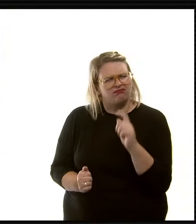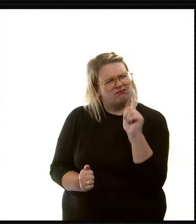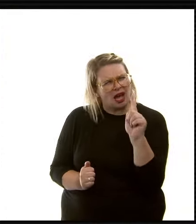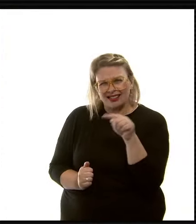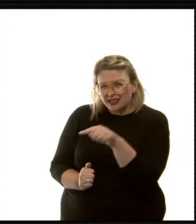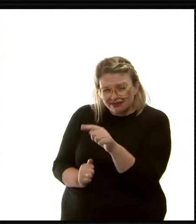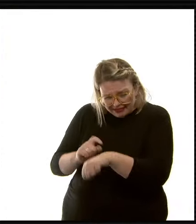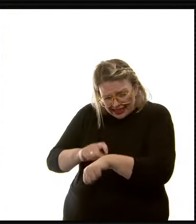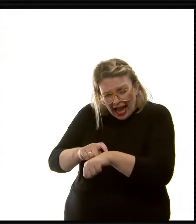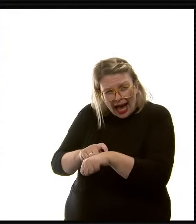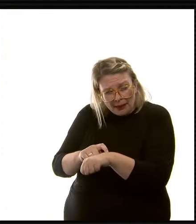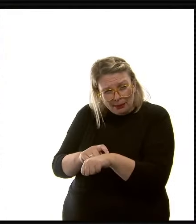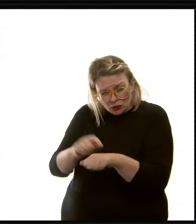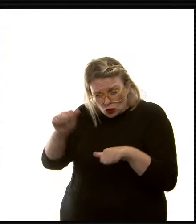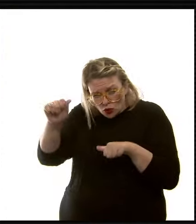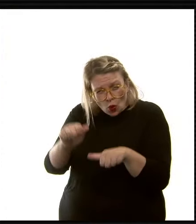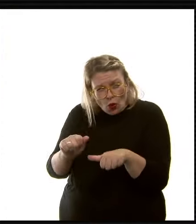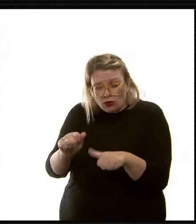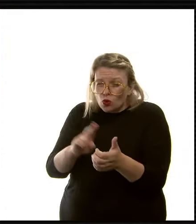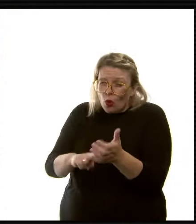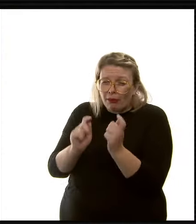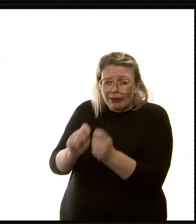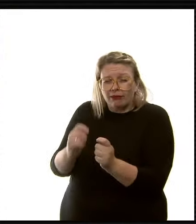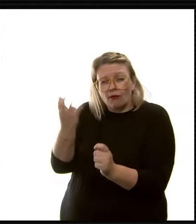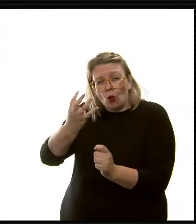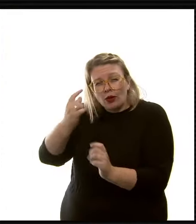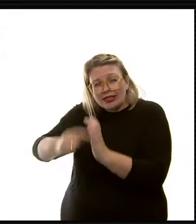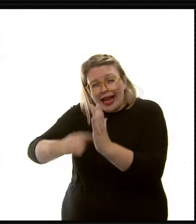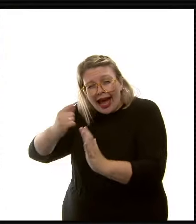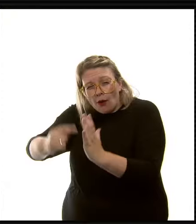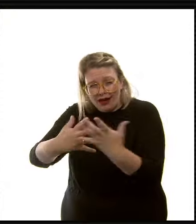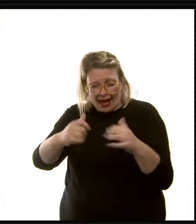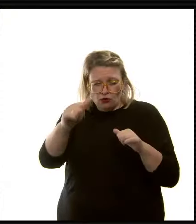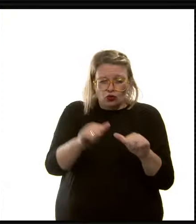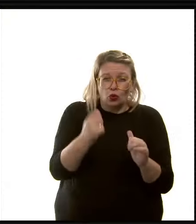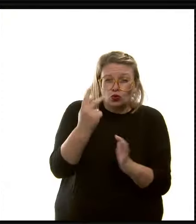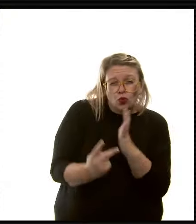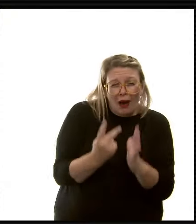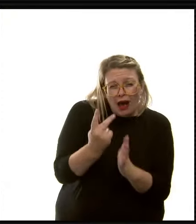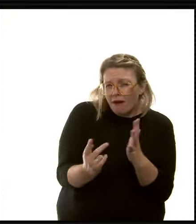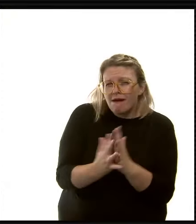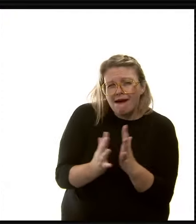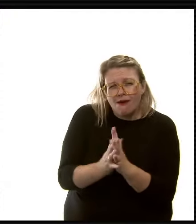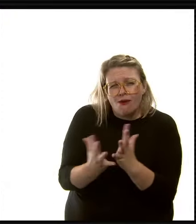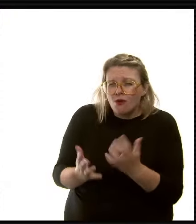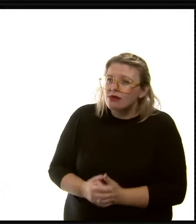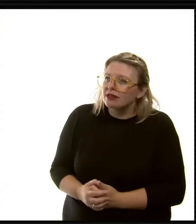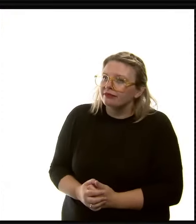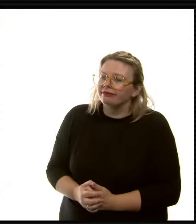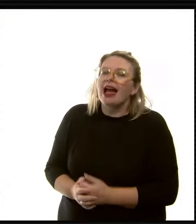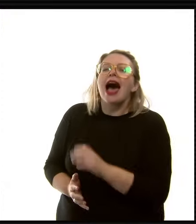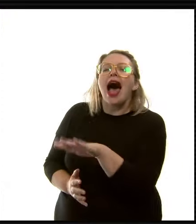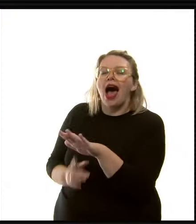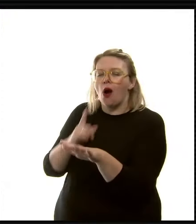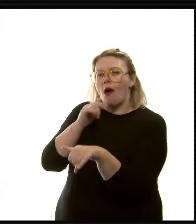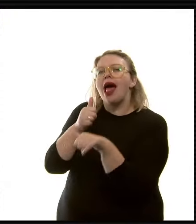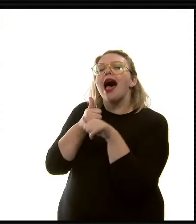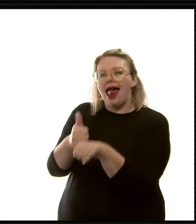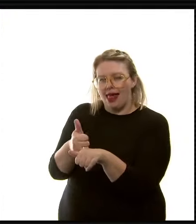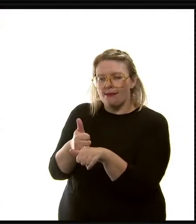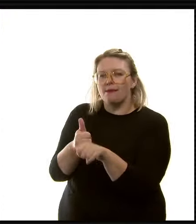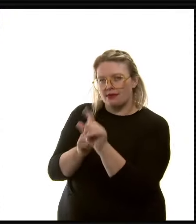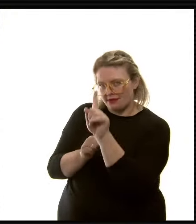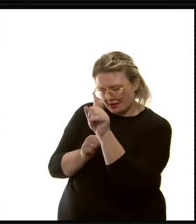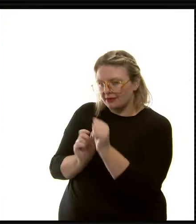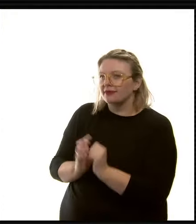guys normally have like 14 hours to do their builds, but like Will said, there's just not enough time. Yeah, well, we're going to give them a head start. Matthew, would you